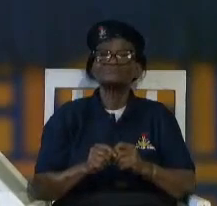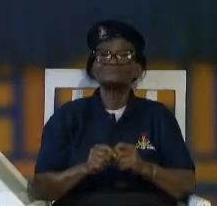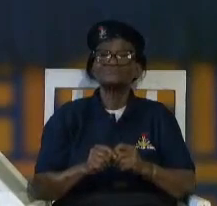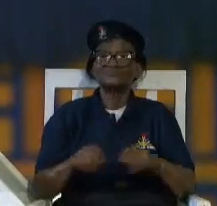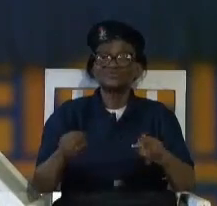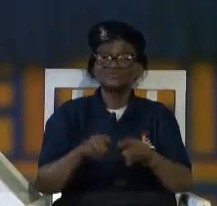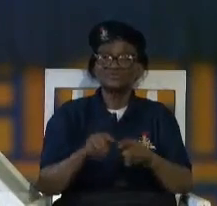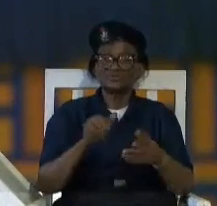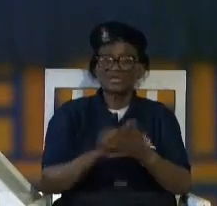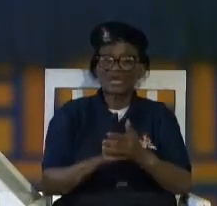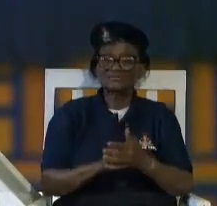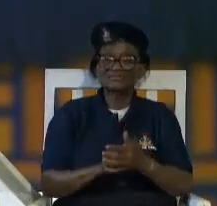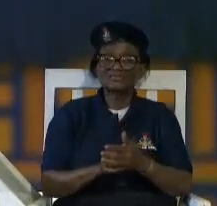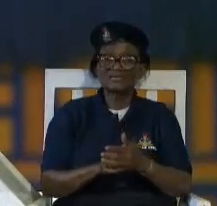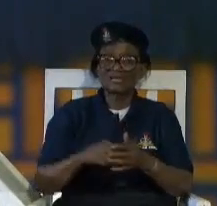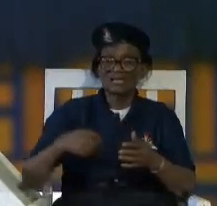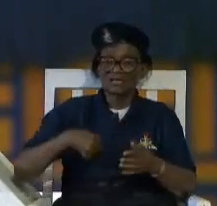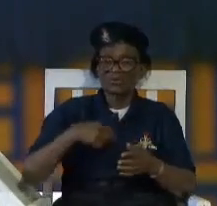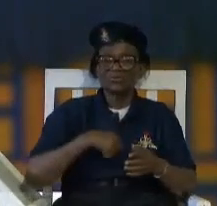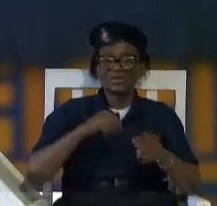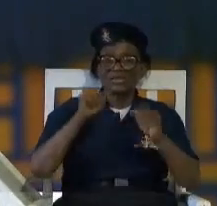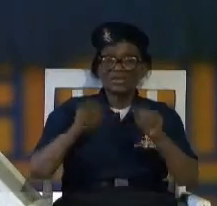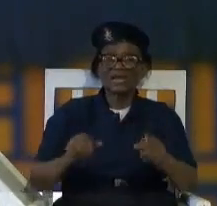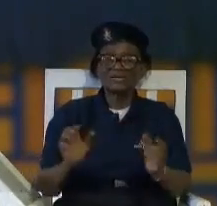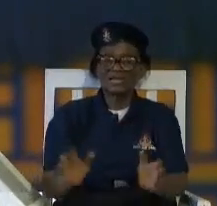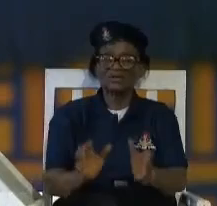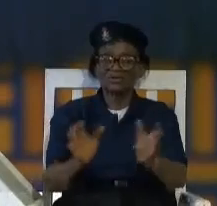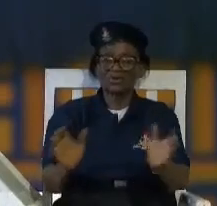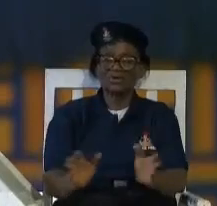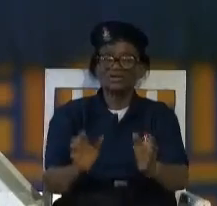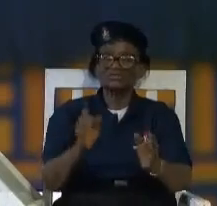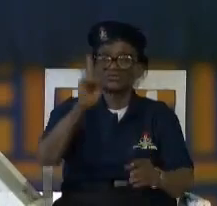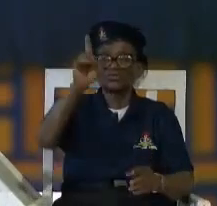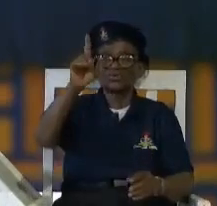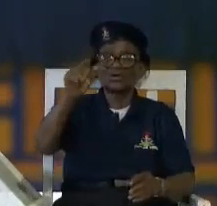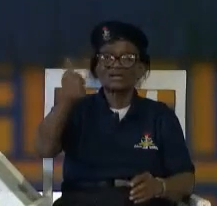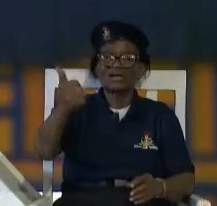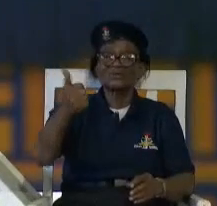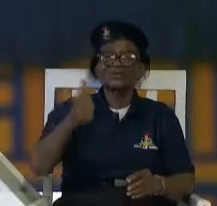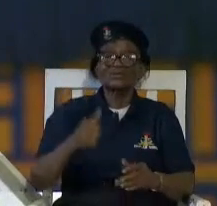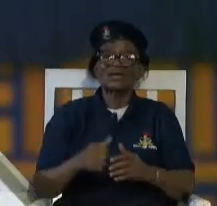so that we can encourage one another